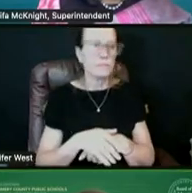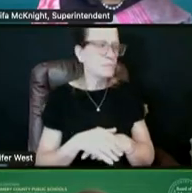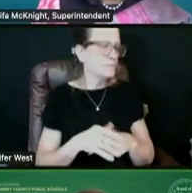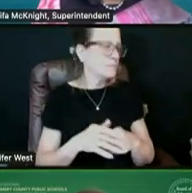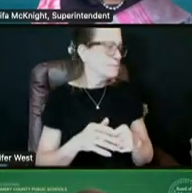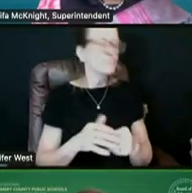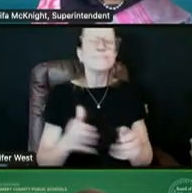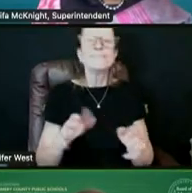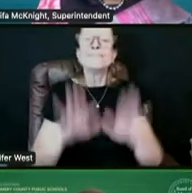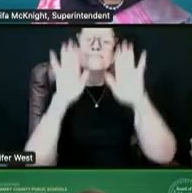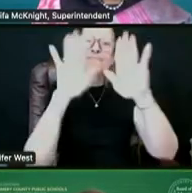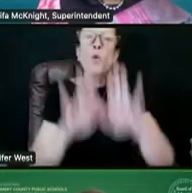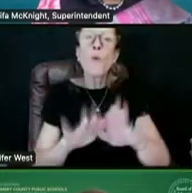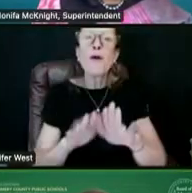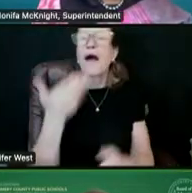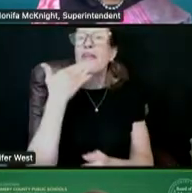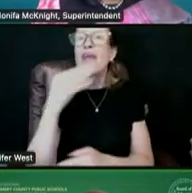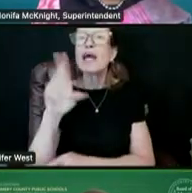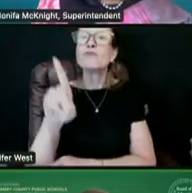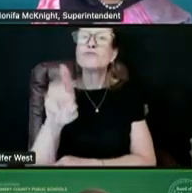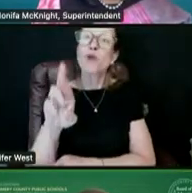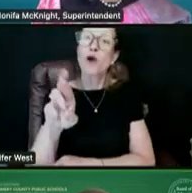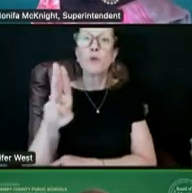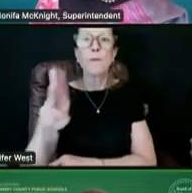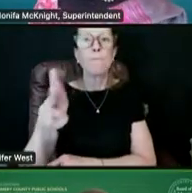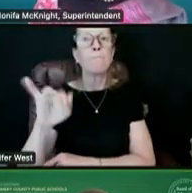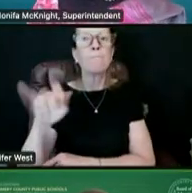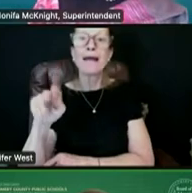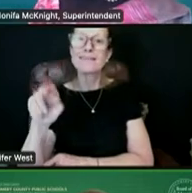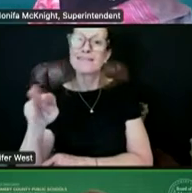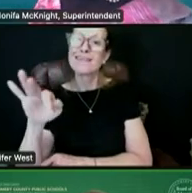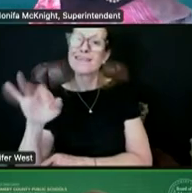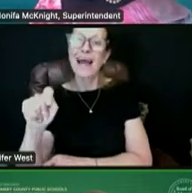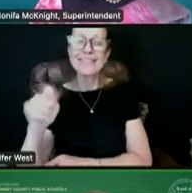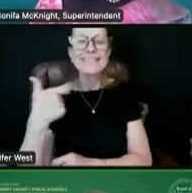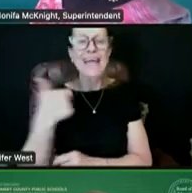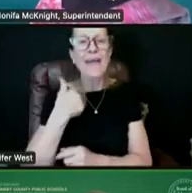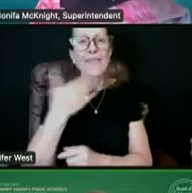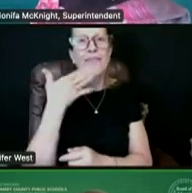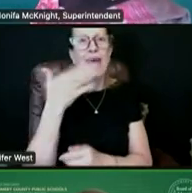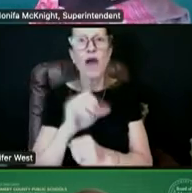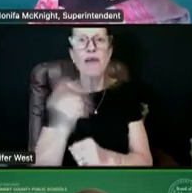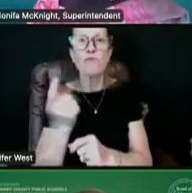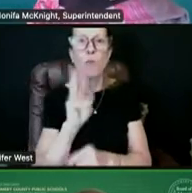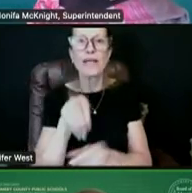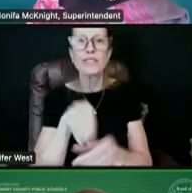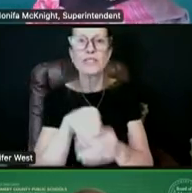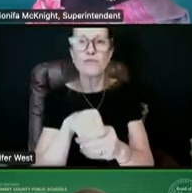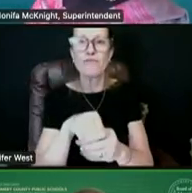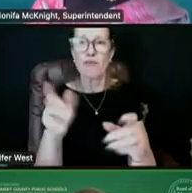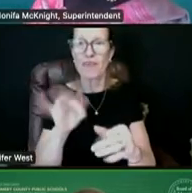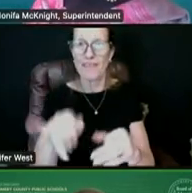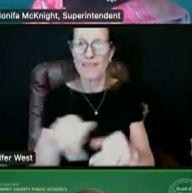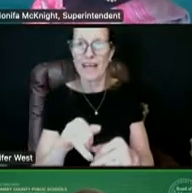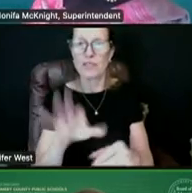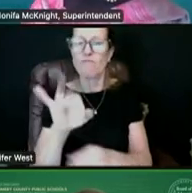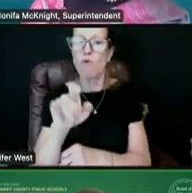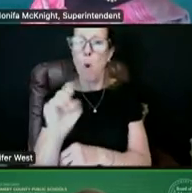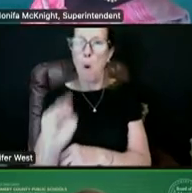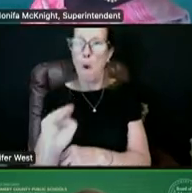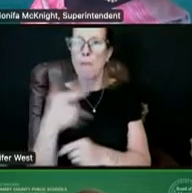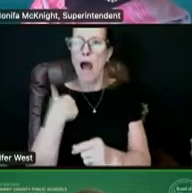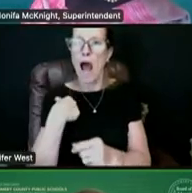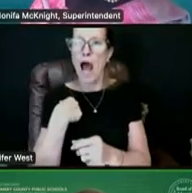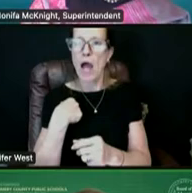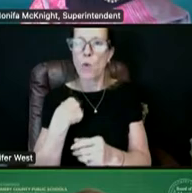All right, wonderful. Thank you, Dr. McKnight. And thank you everyone for being here, taking time out of your busy schedules this evening. So I'm going to go through a couple of